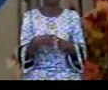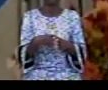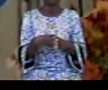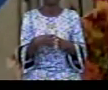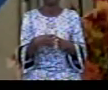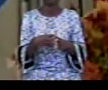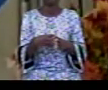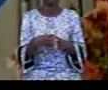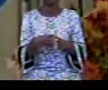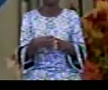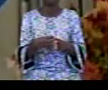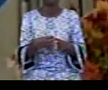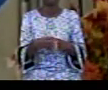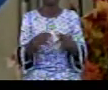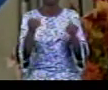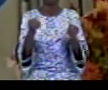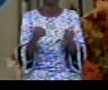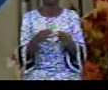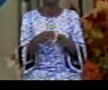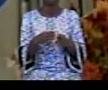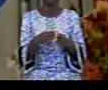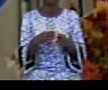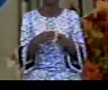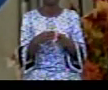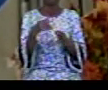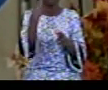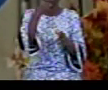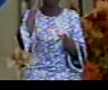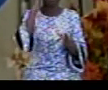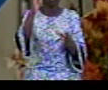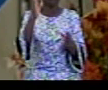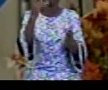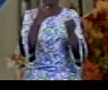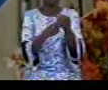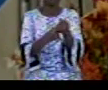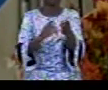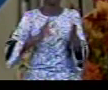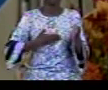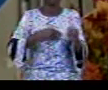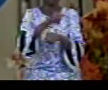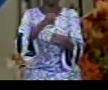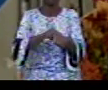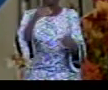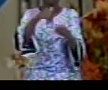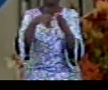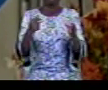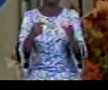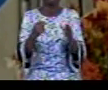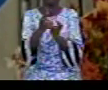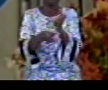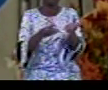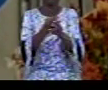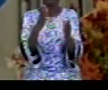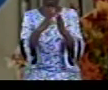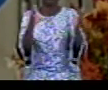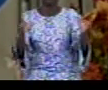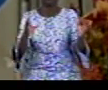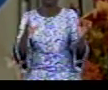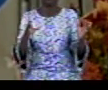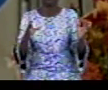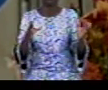self-reliant, vibrant, and nation builders who will hold our nation higher in the global arena even after we leave the